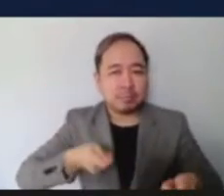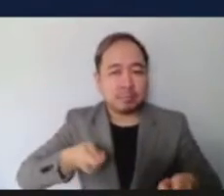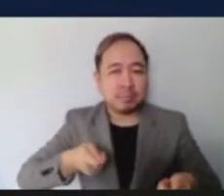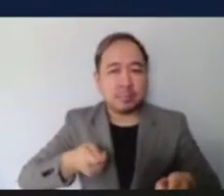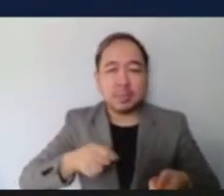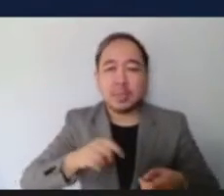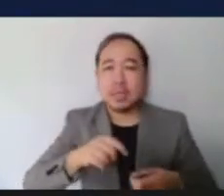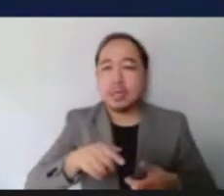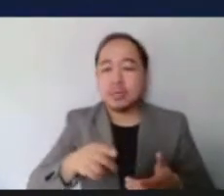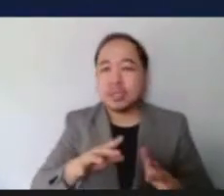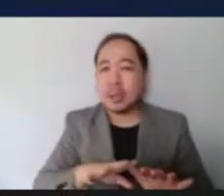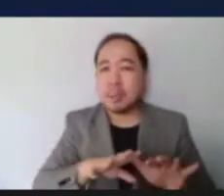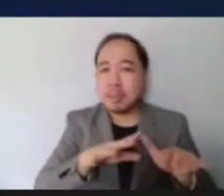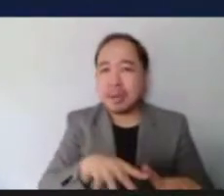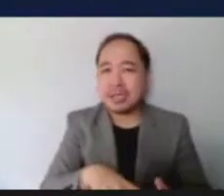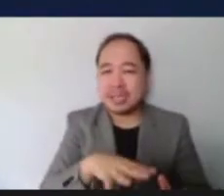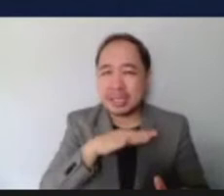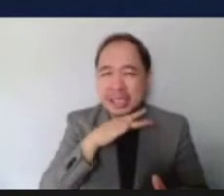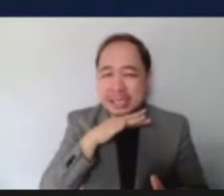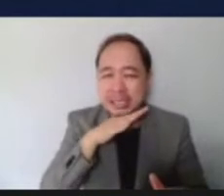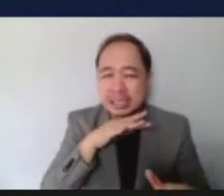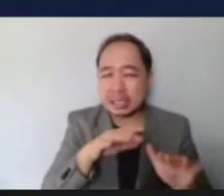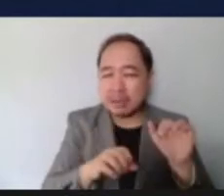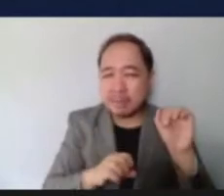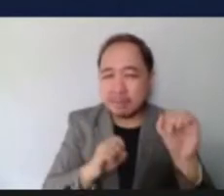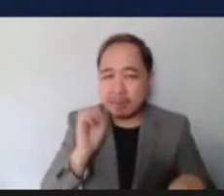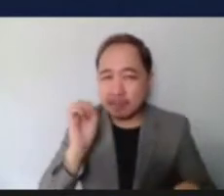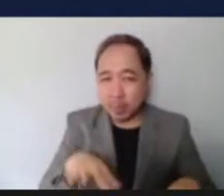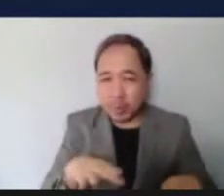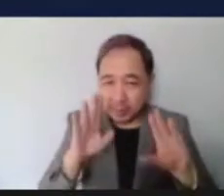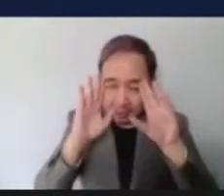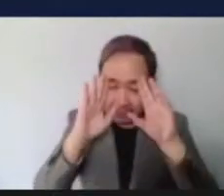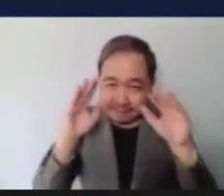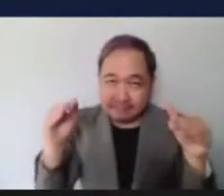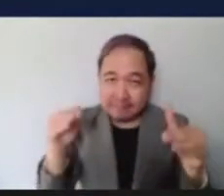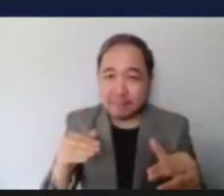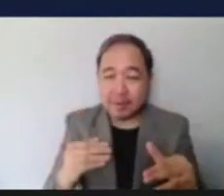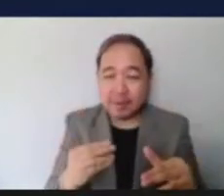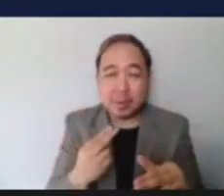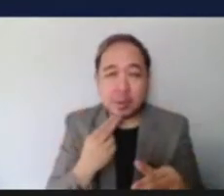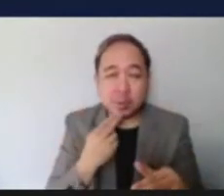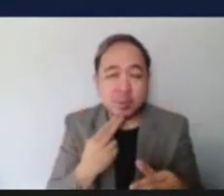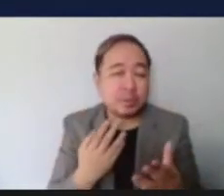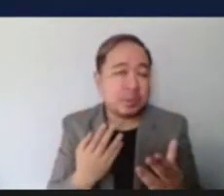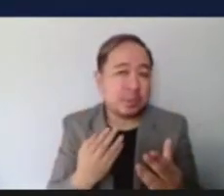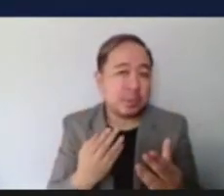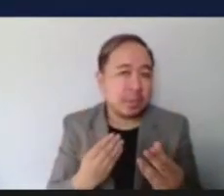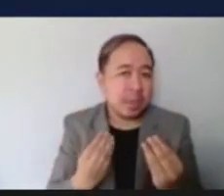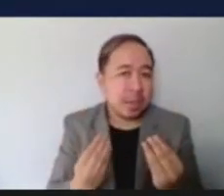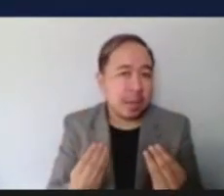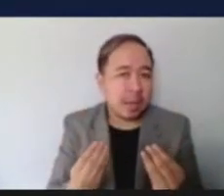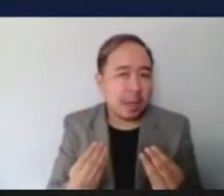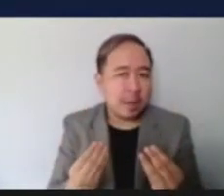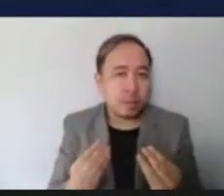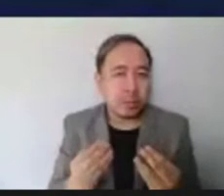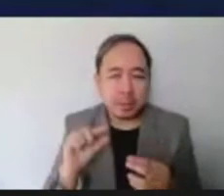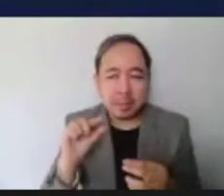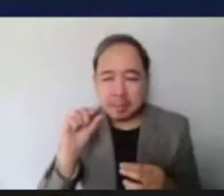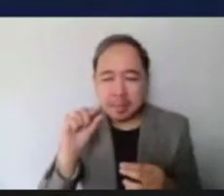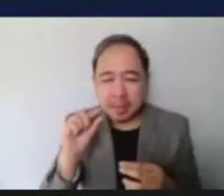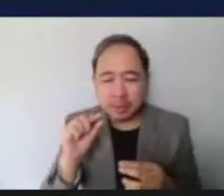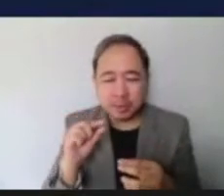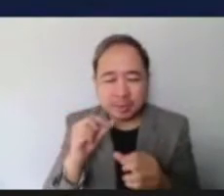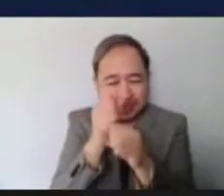sources of marine pollution require people are focused on nutrients with water maniliter and Mito plastic